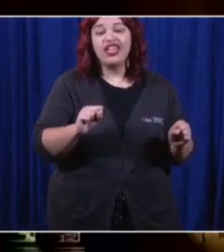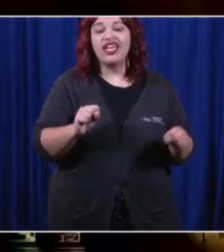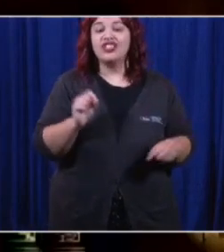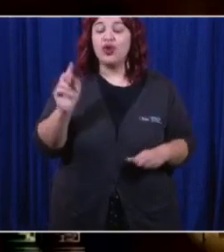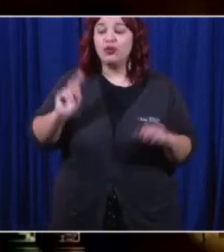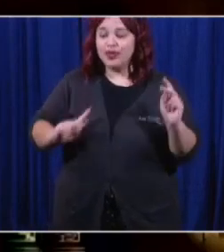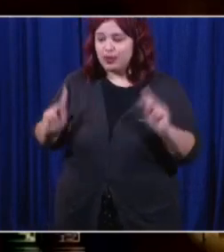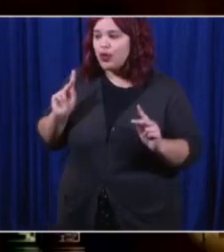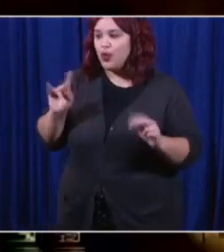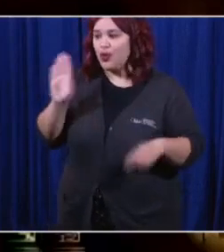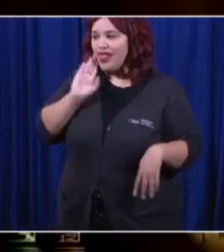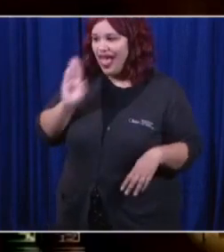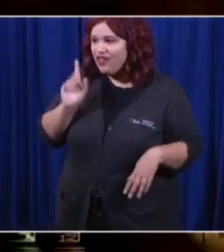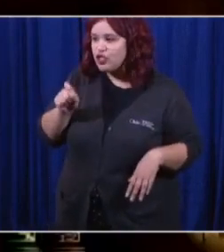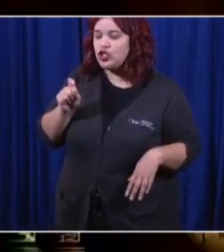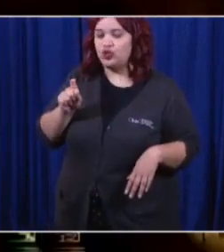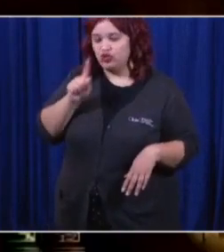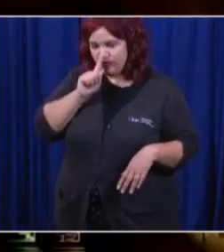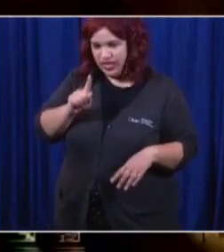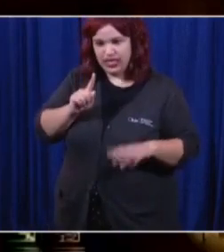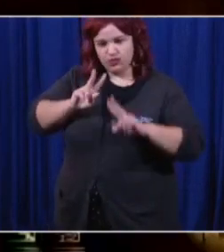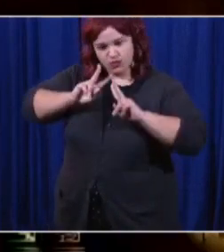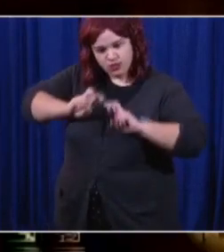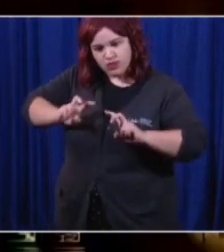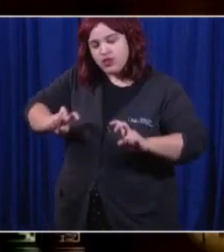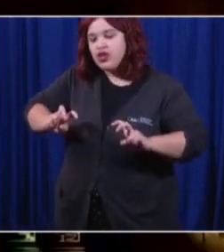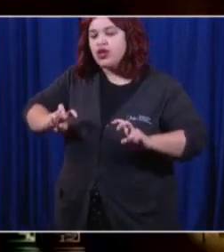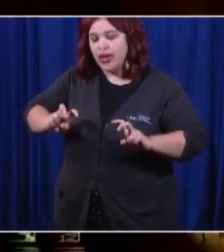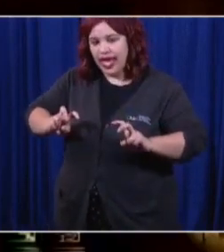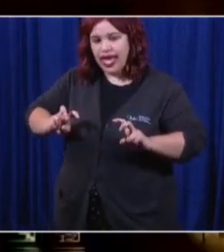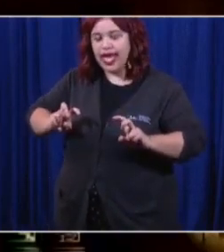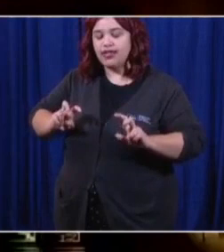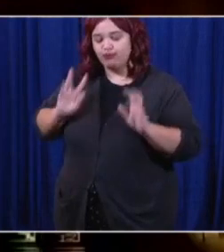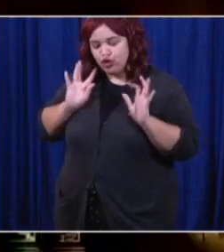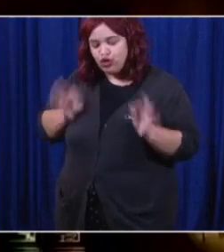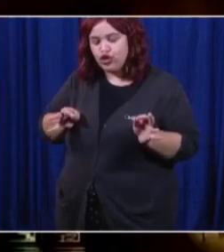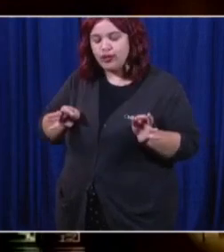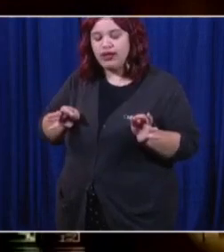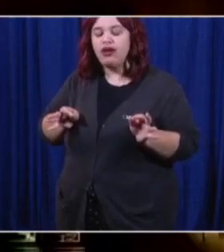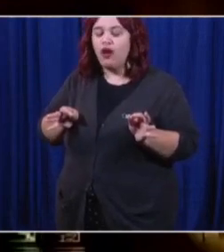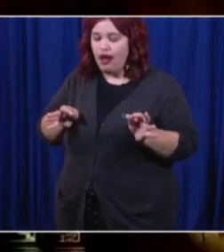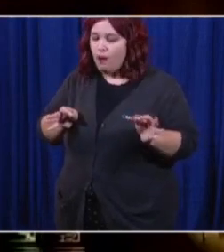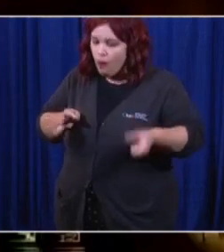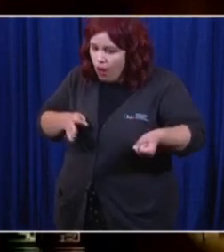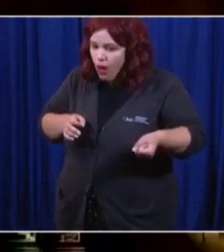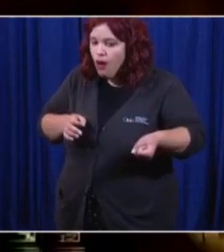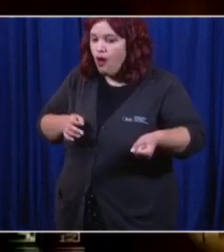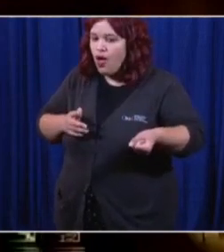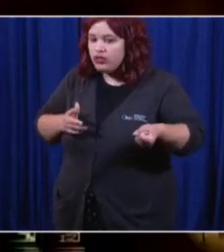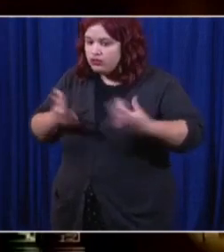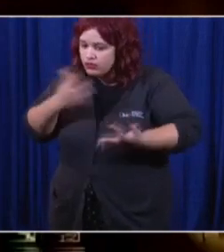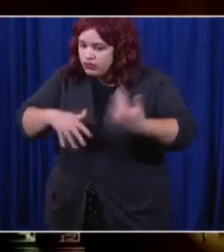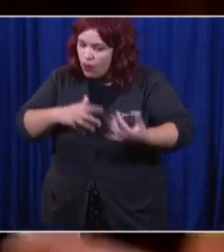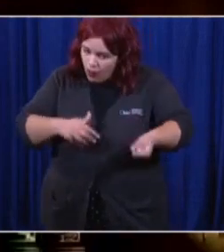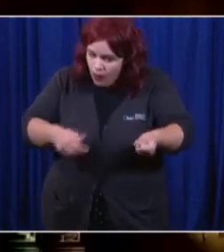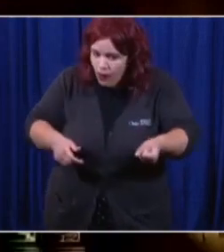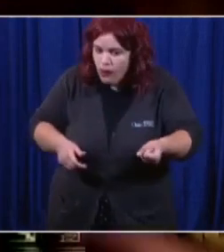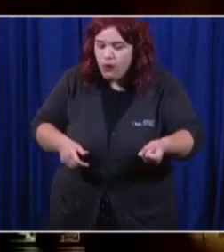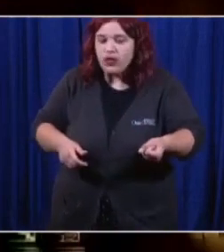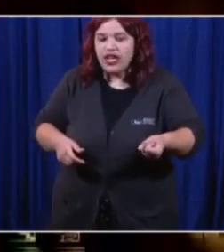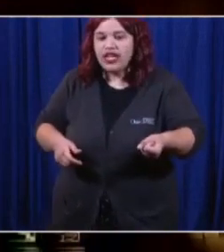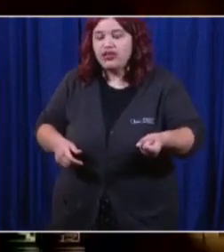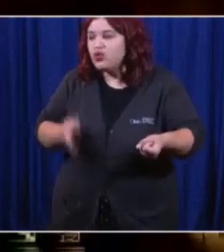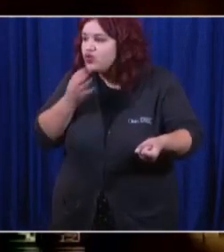point as we've been describing, where there is a vaccine that's abundantly available later in 2021 that will be part of our